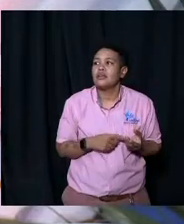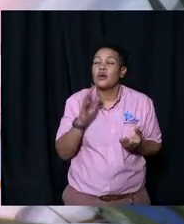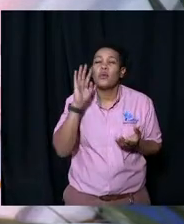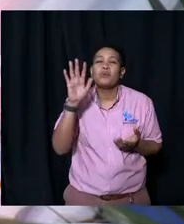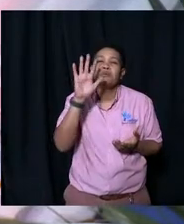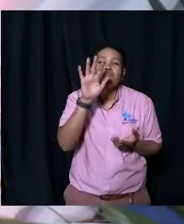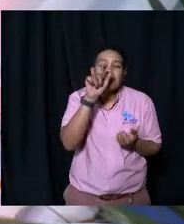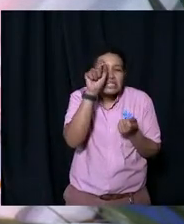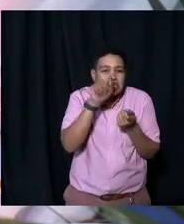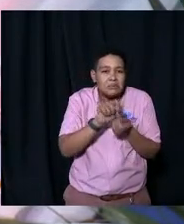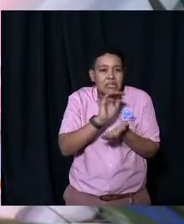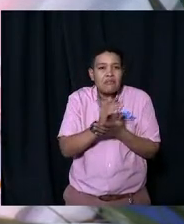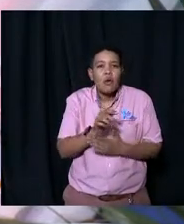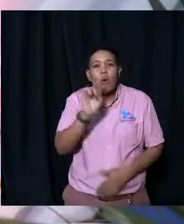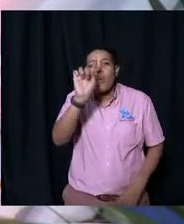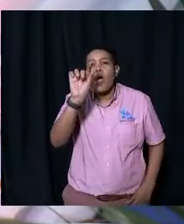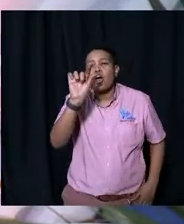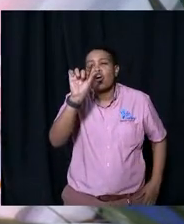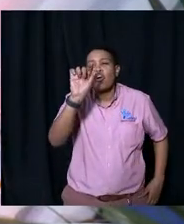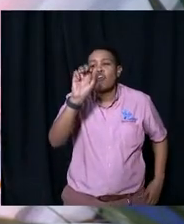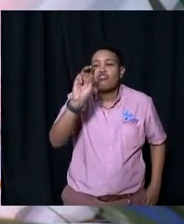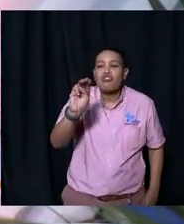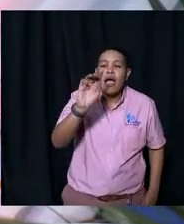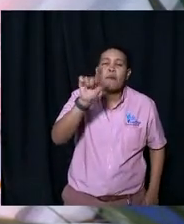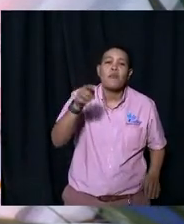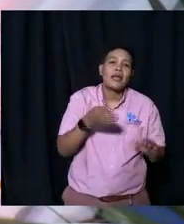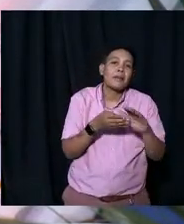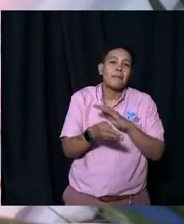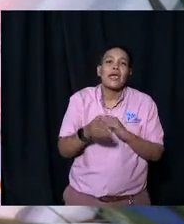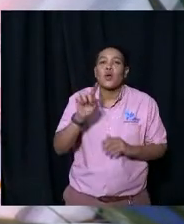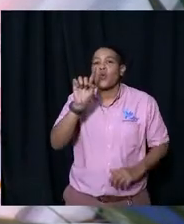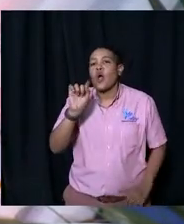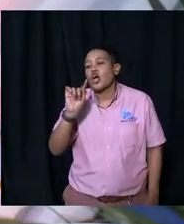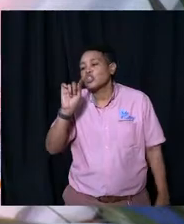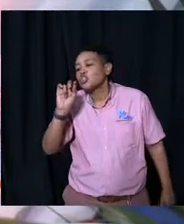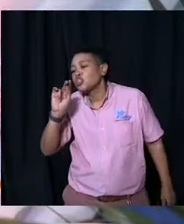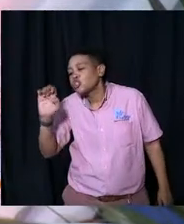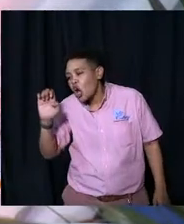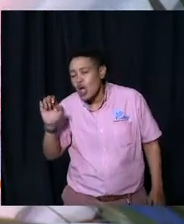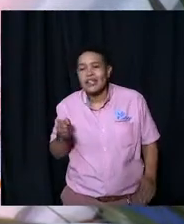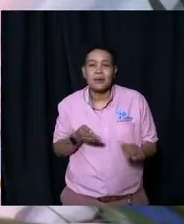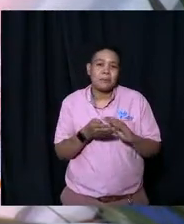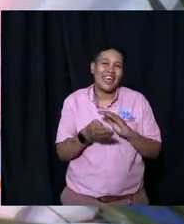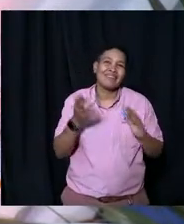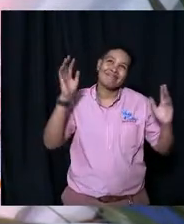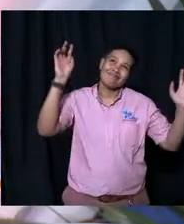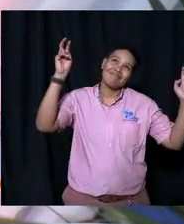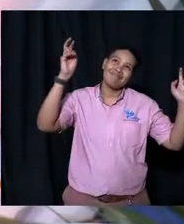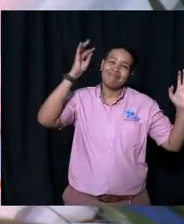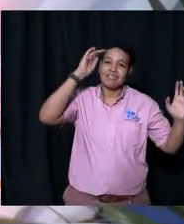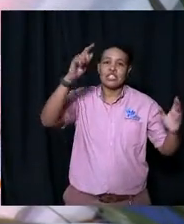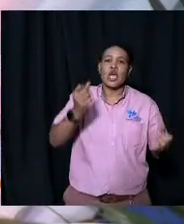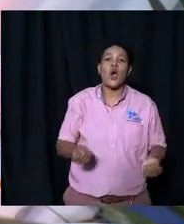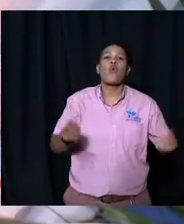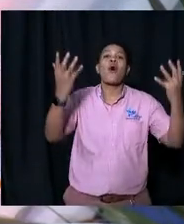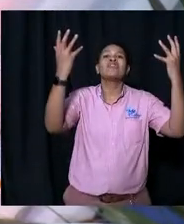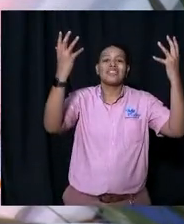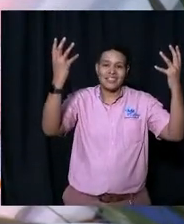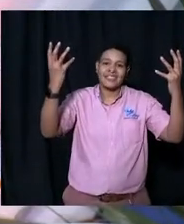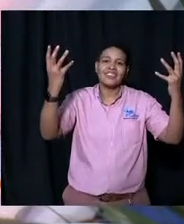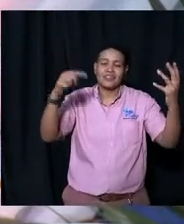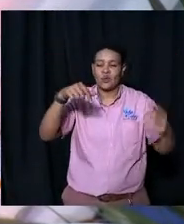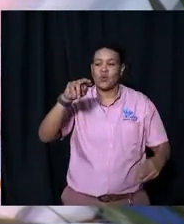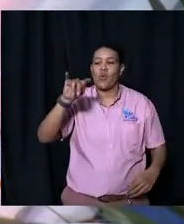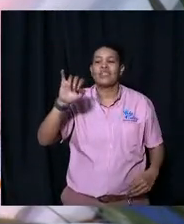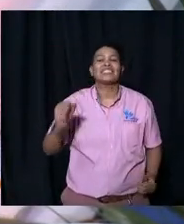So 1 gram when you're baking, 1 ton when you're baking. So it's a quantity that, say, you get from, say, the